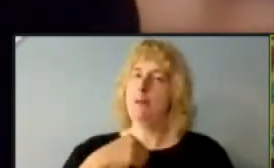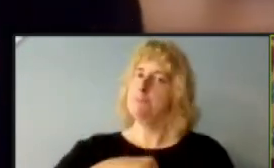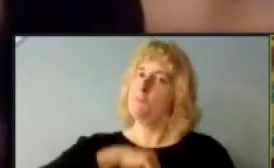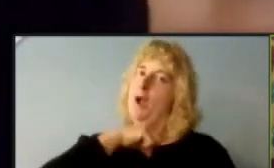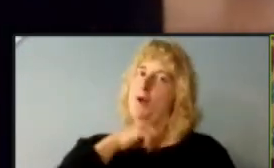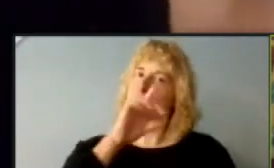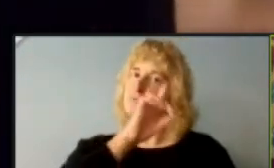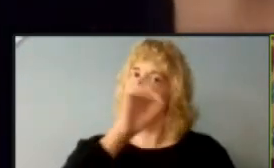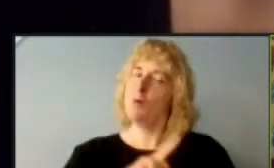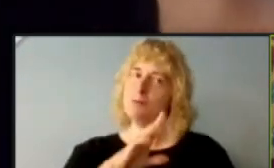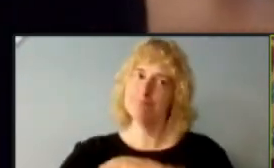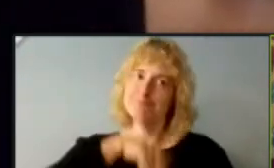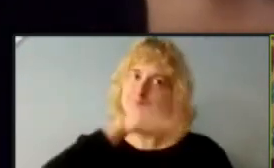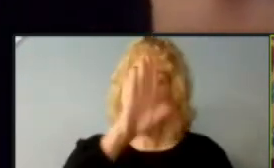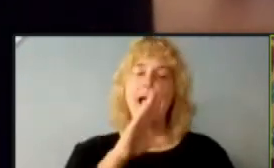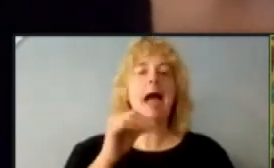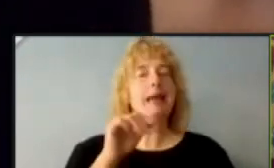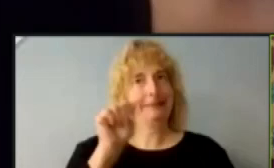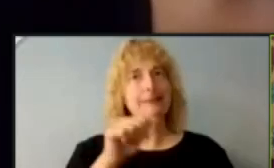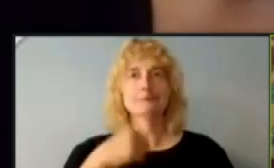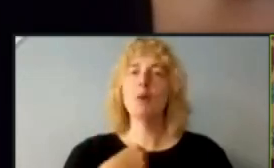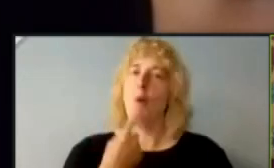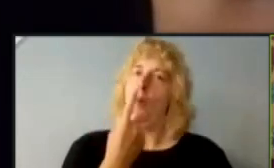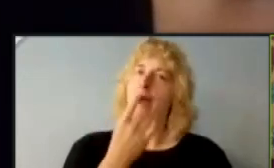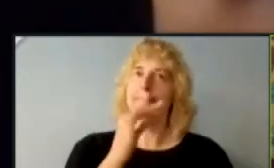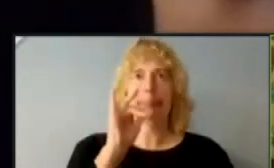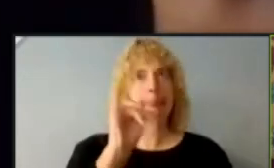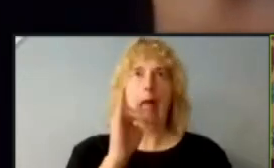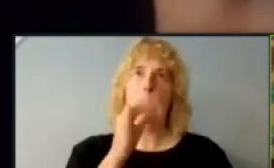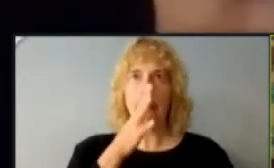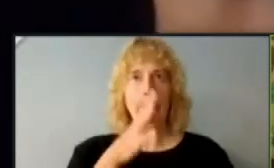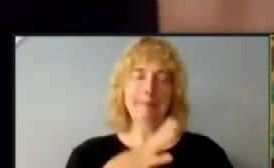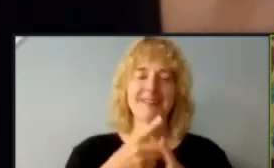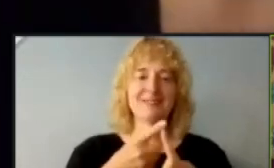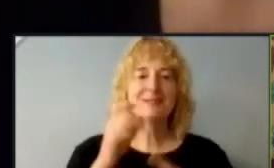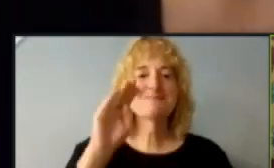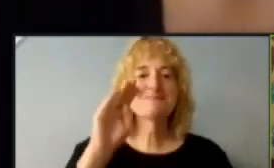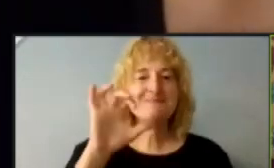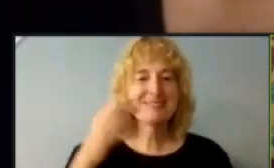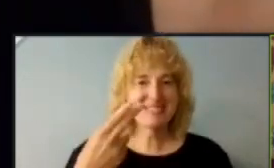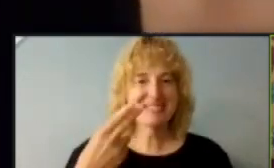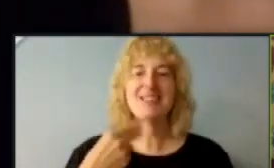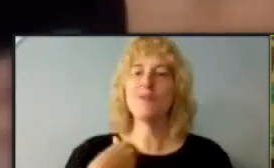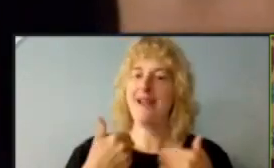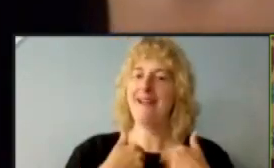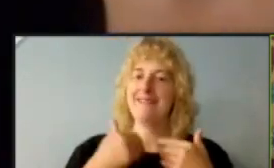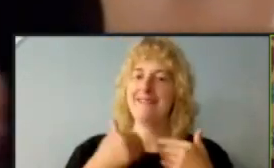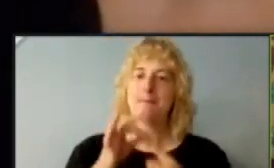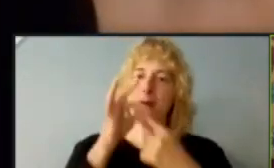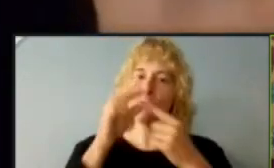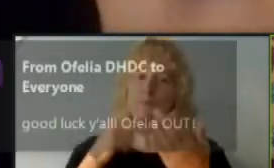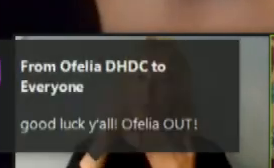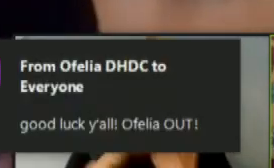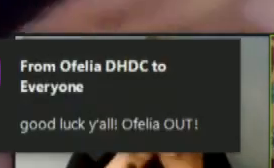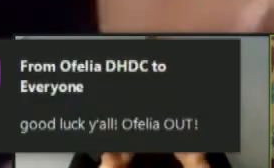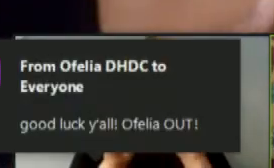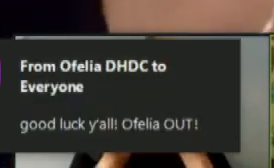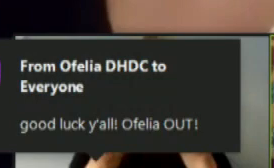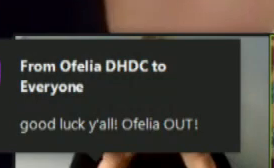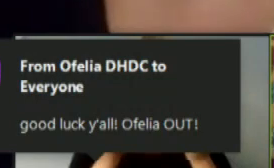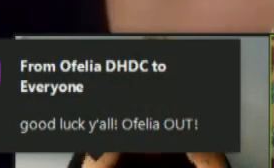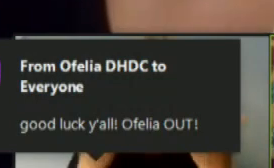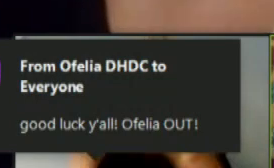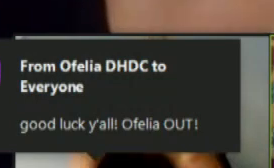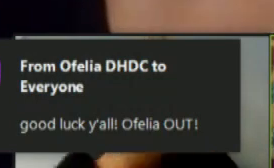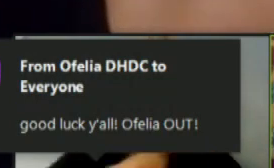from Michigan. So we have a very special program that we're continuing with you today. From last week, we began to do a deep